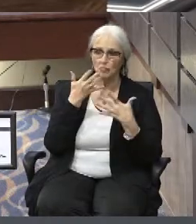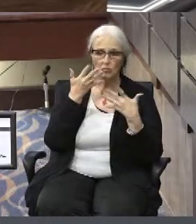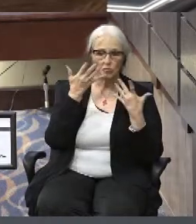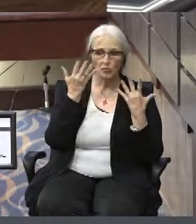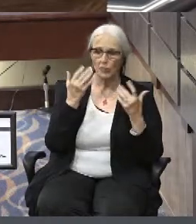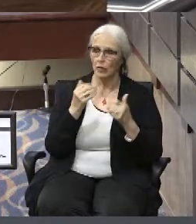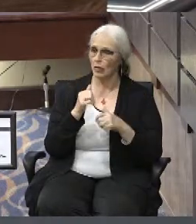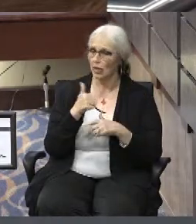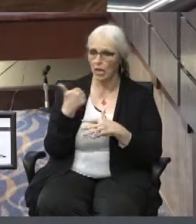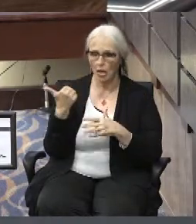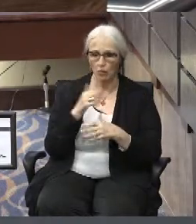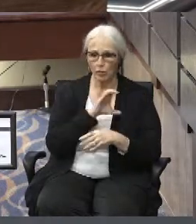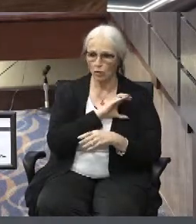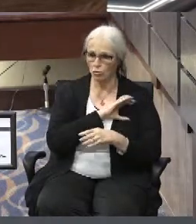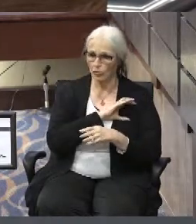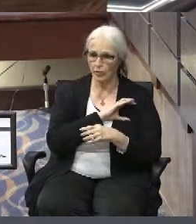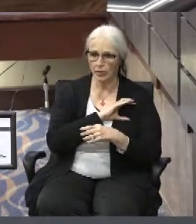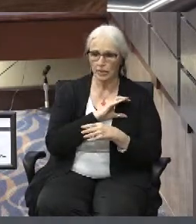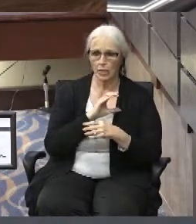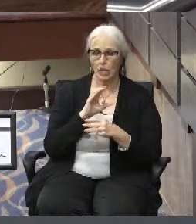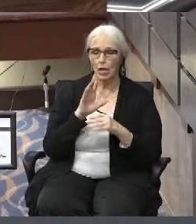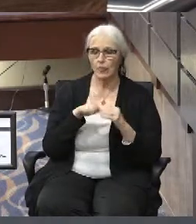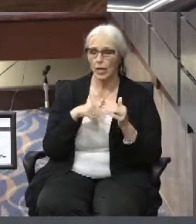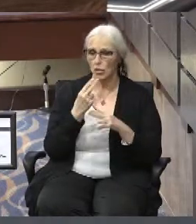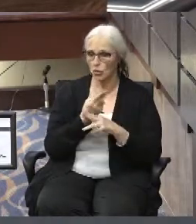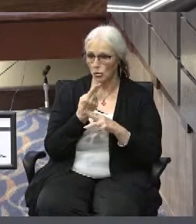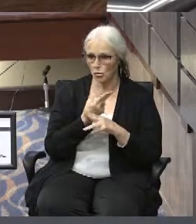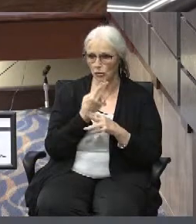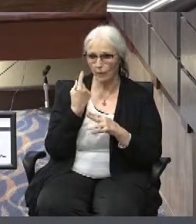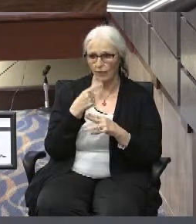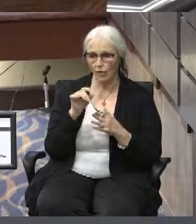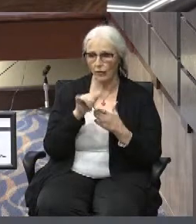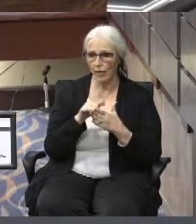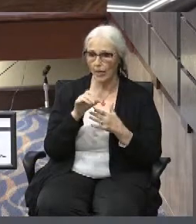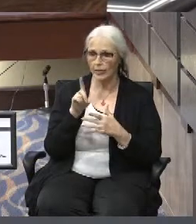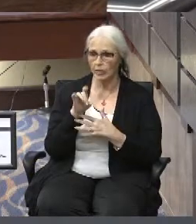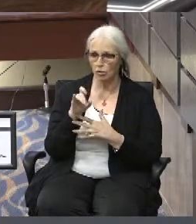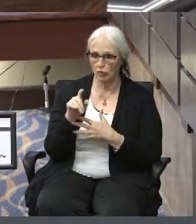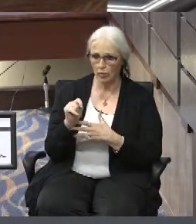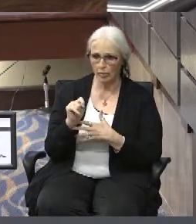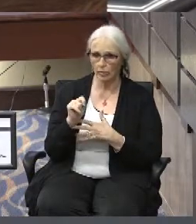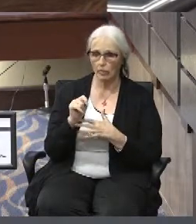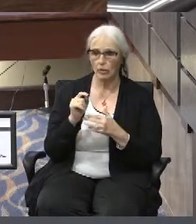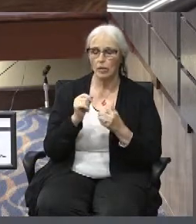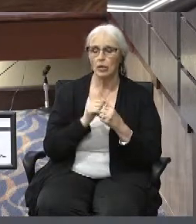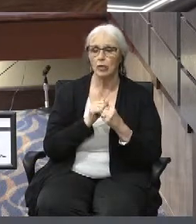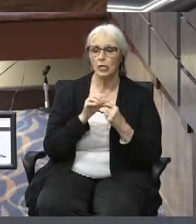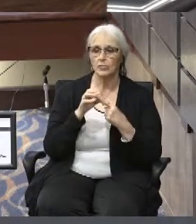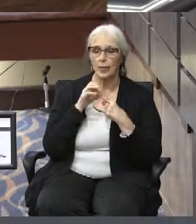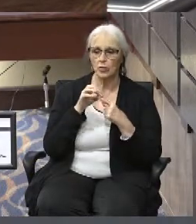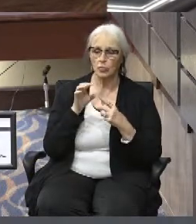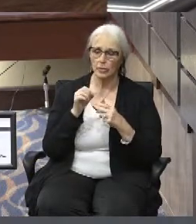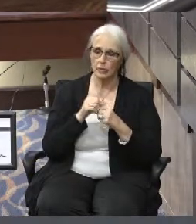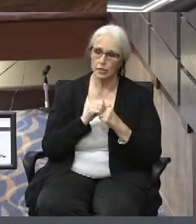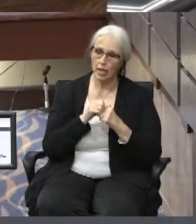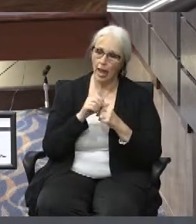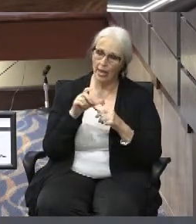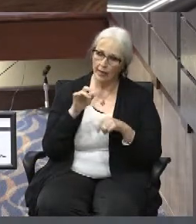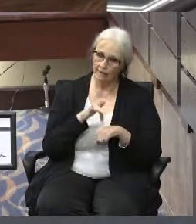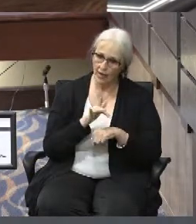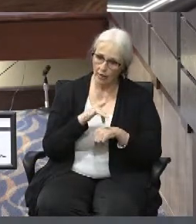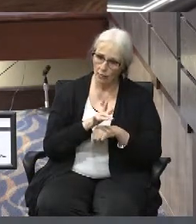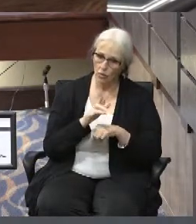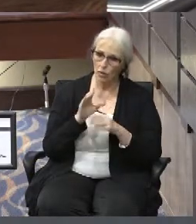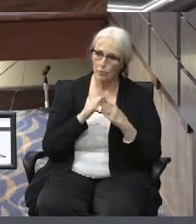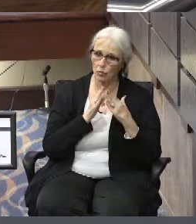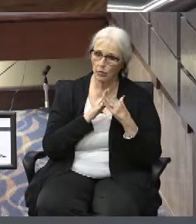any other characteristics than any use permitted in the zoning district without the grant of a special exception. And 4, that available community facilities